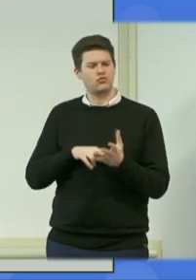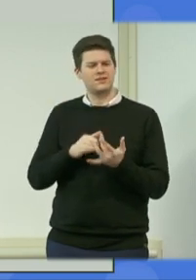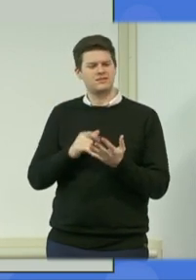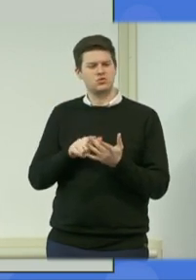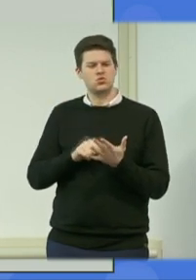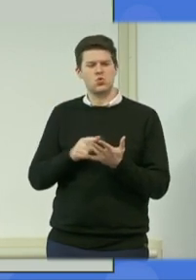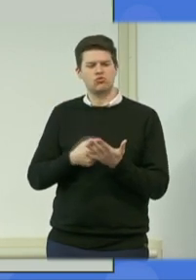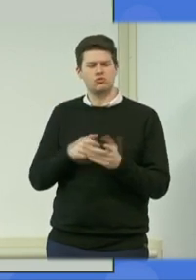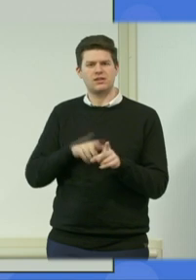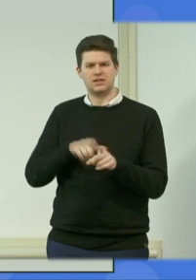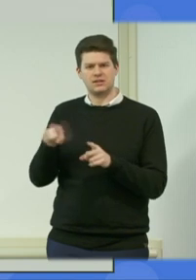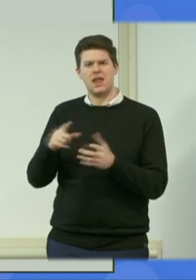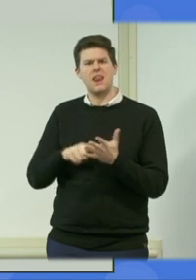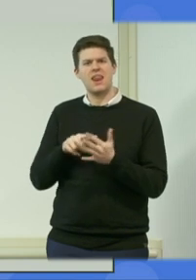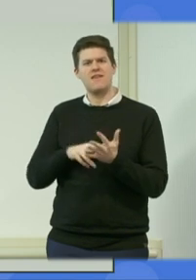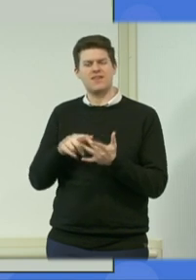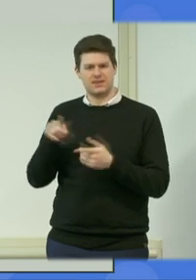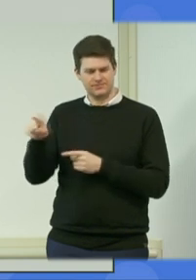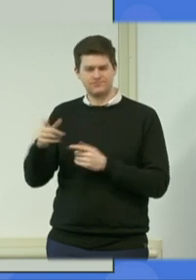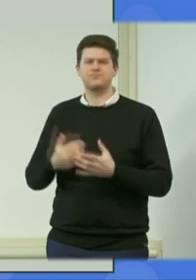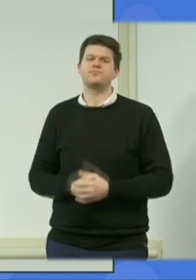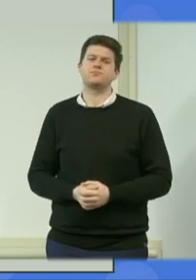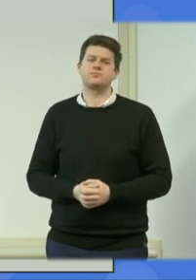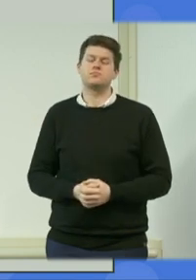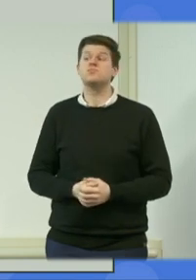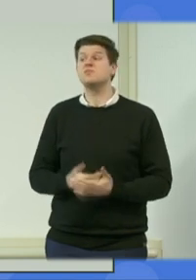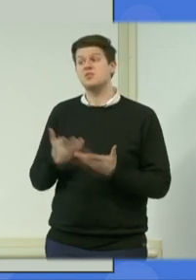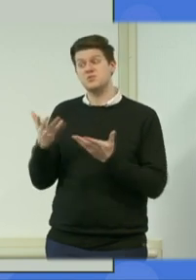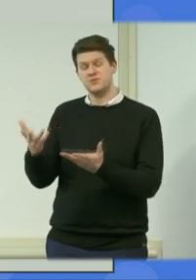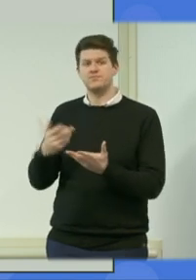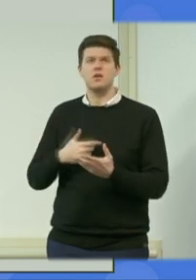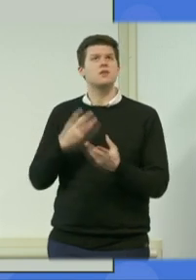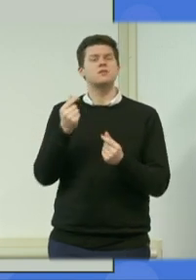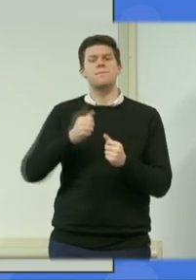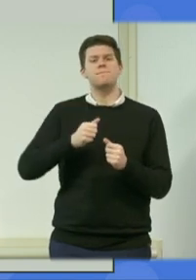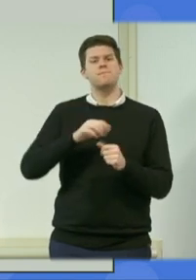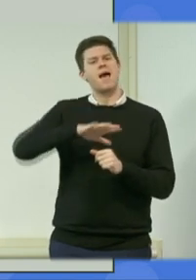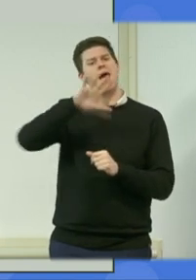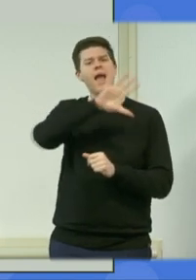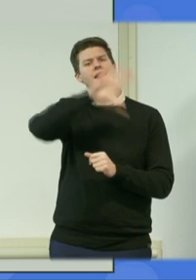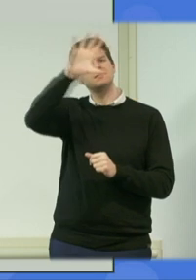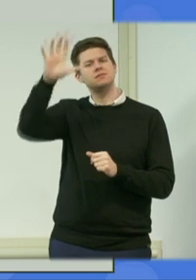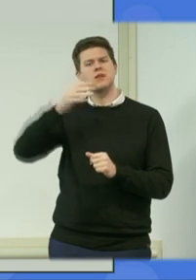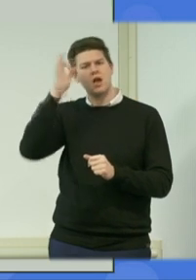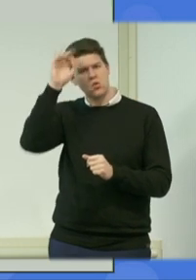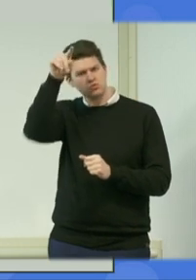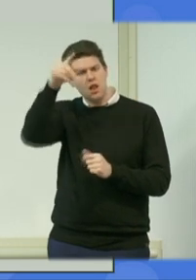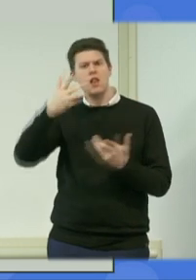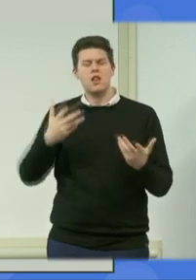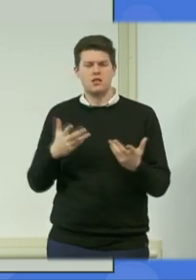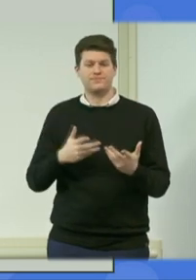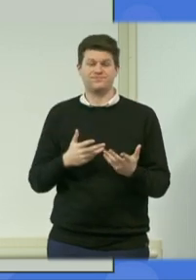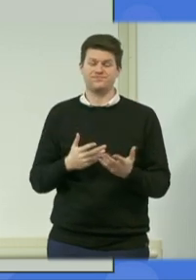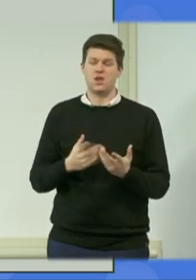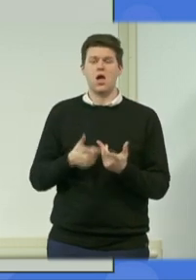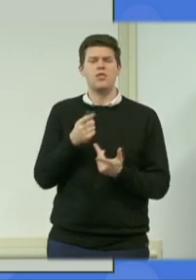tax. Thinking very seriously about that. Some bits of Highland Council are looking at that. The parking tax equally was a pretty